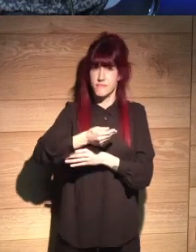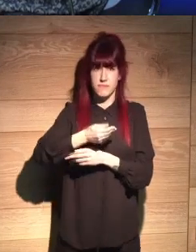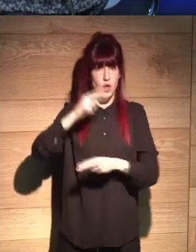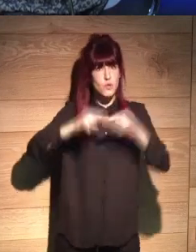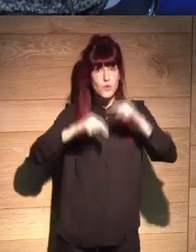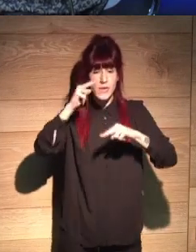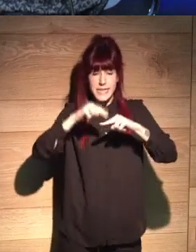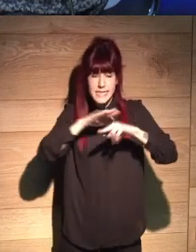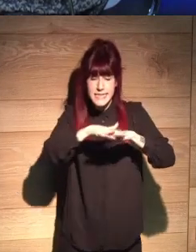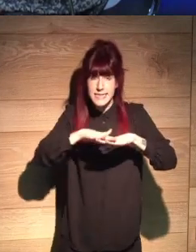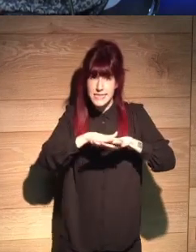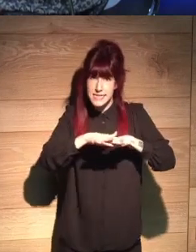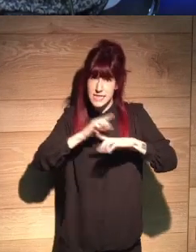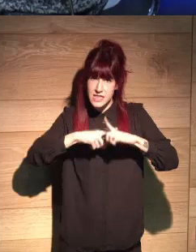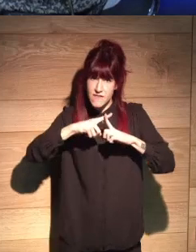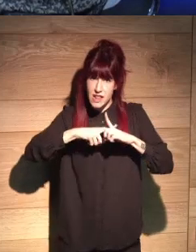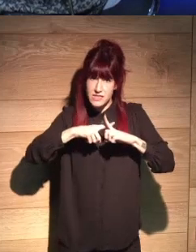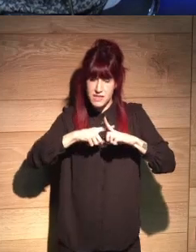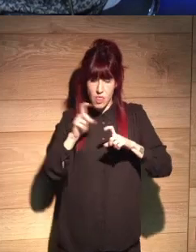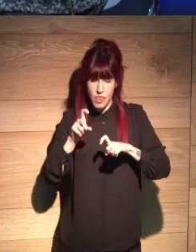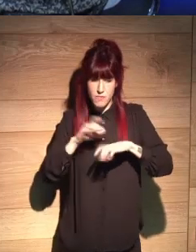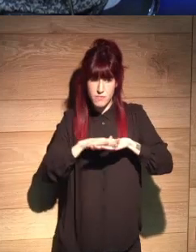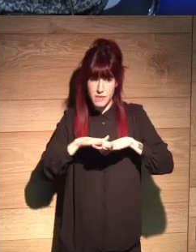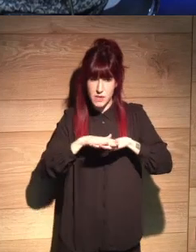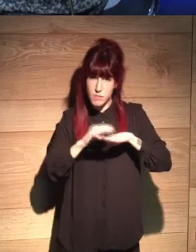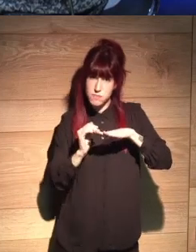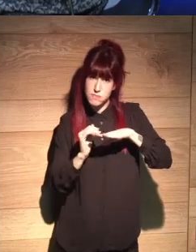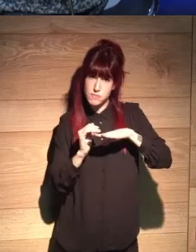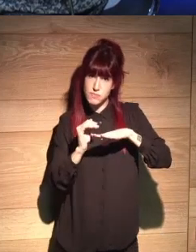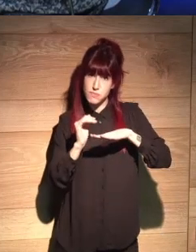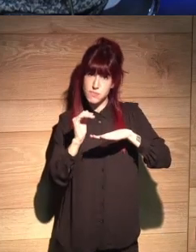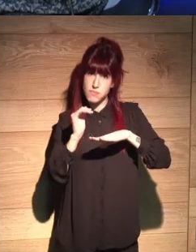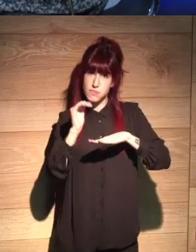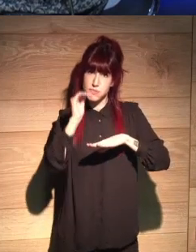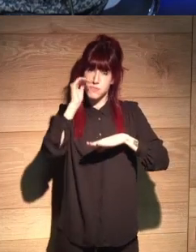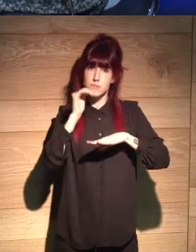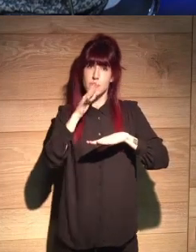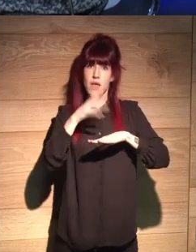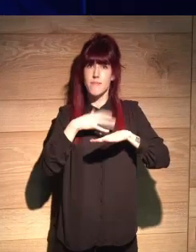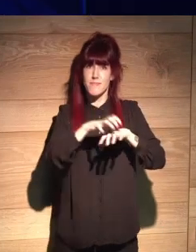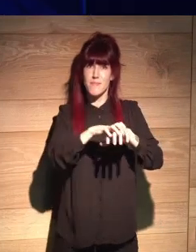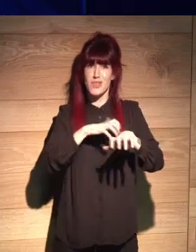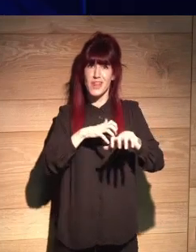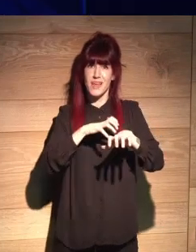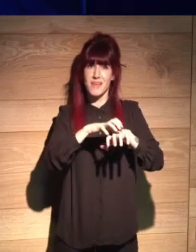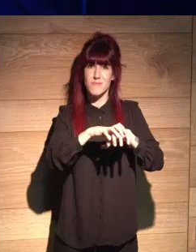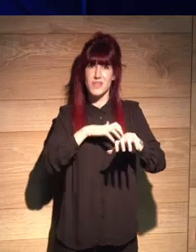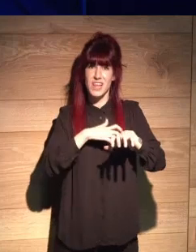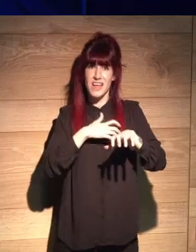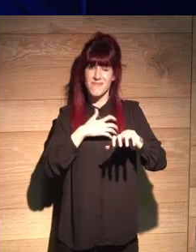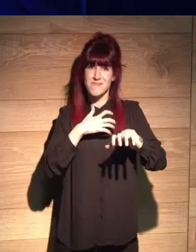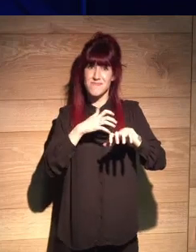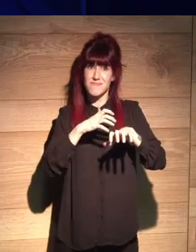fundamental. You have to build from the bottom up, because